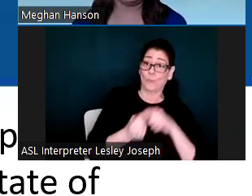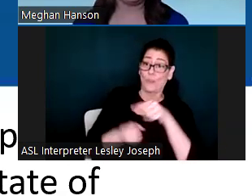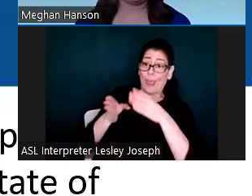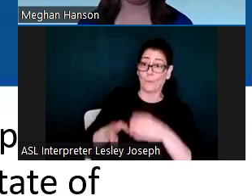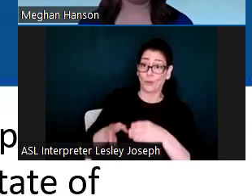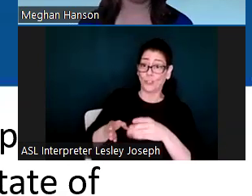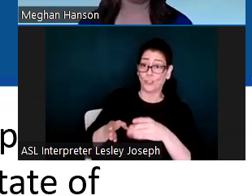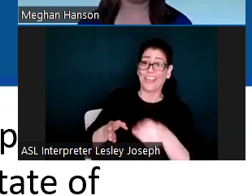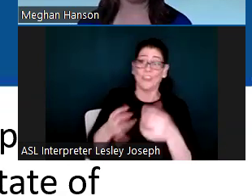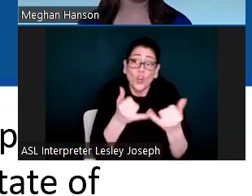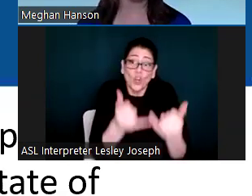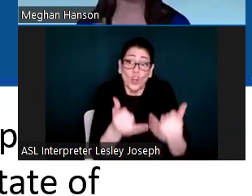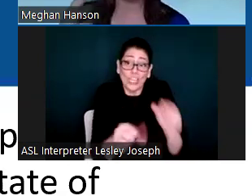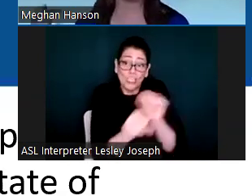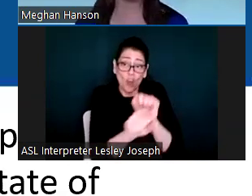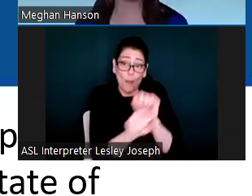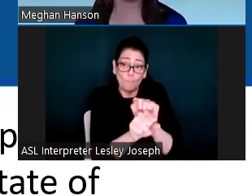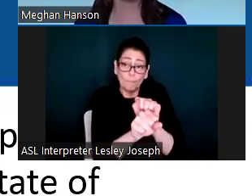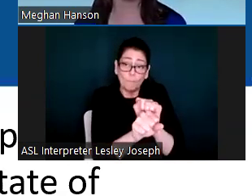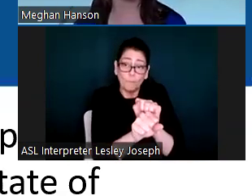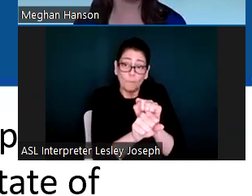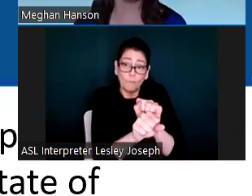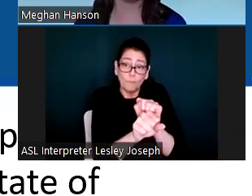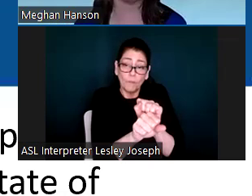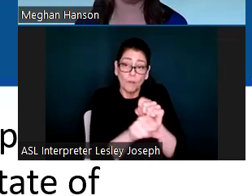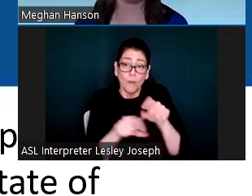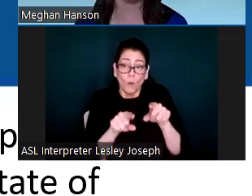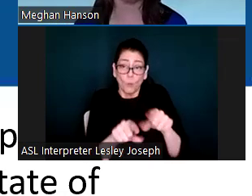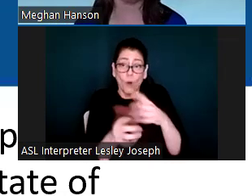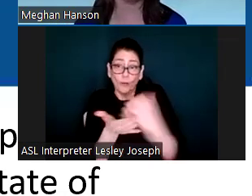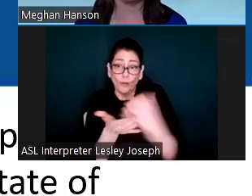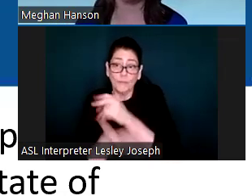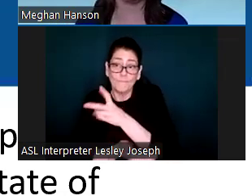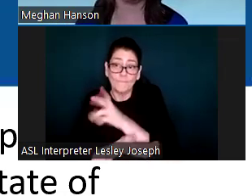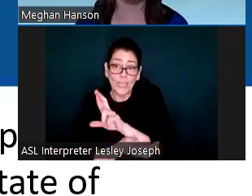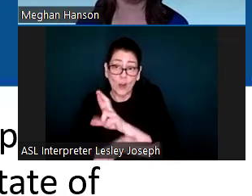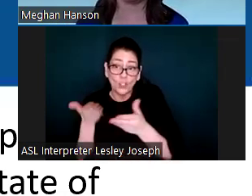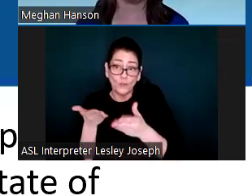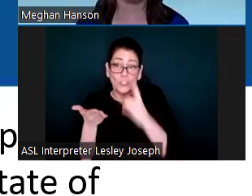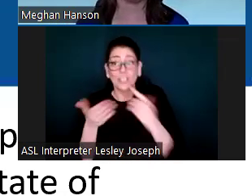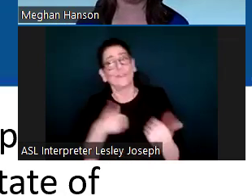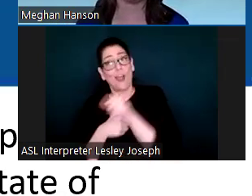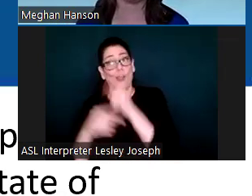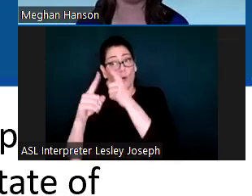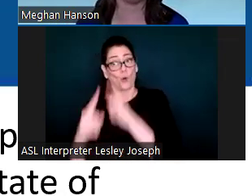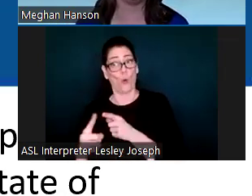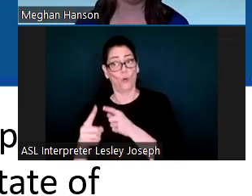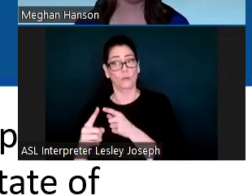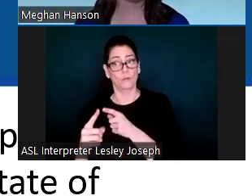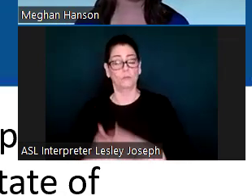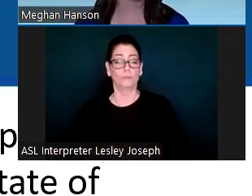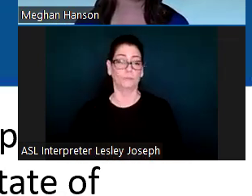time. While they may be utilizing services for other goals that they're setting and trying to